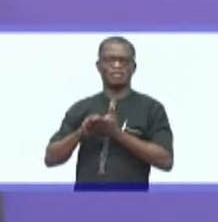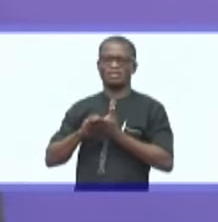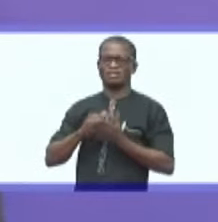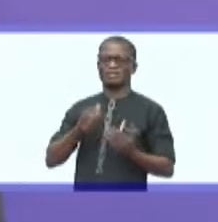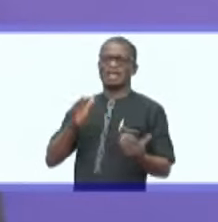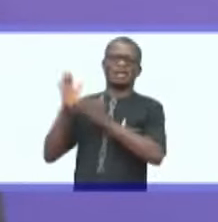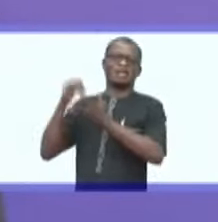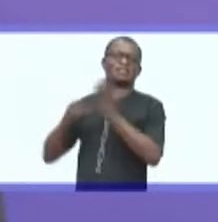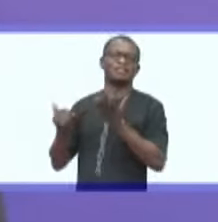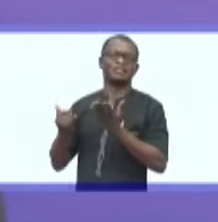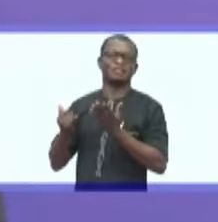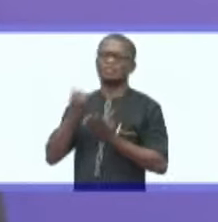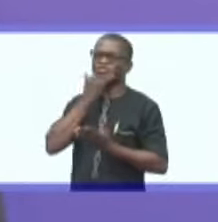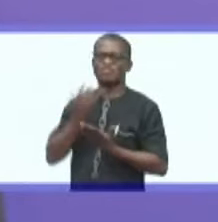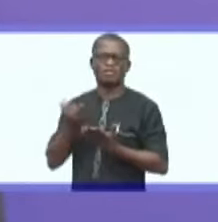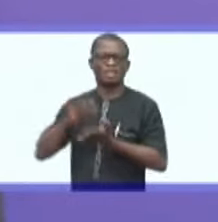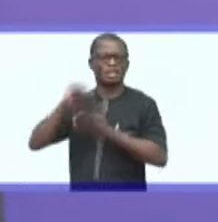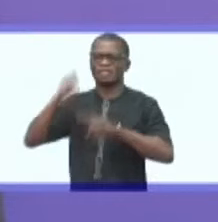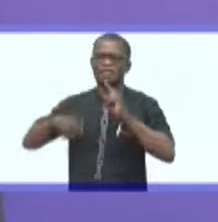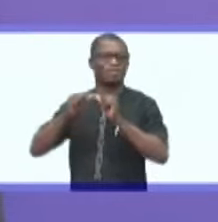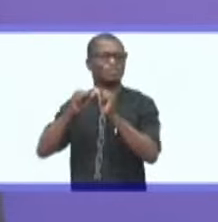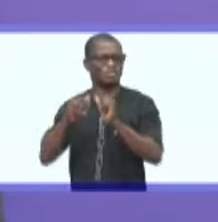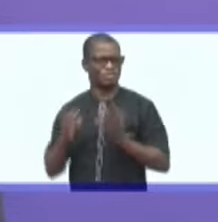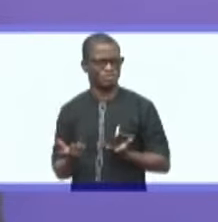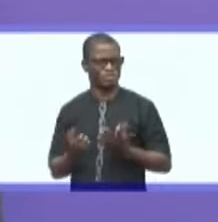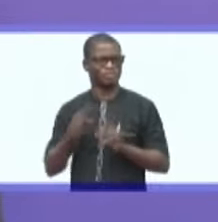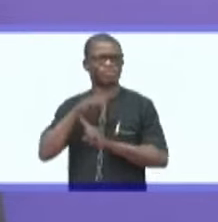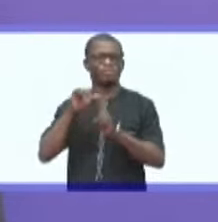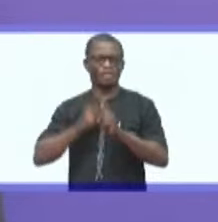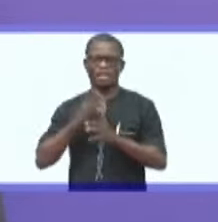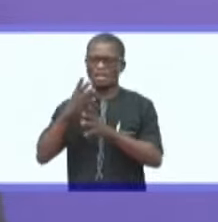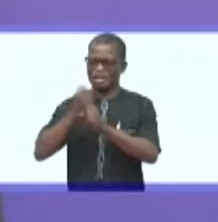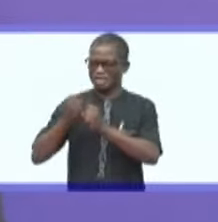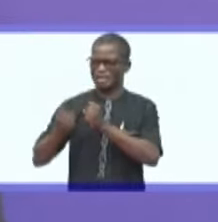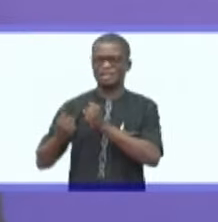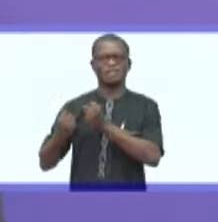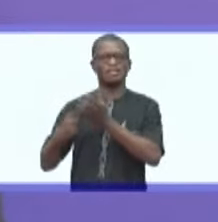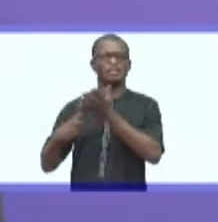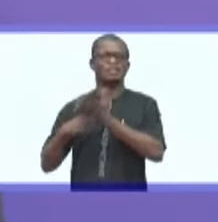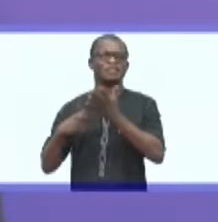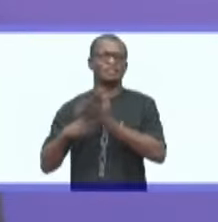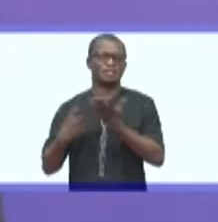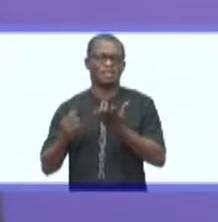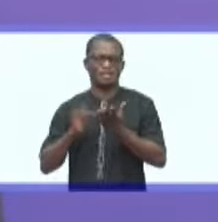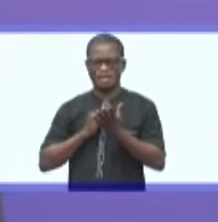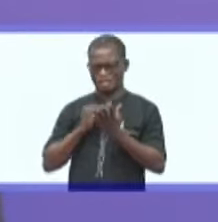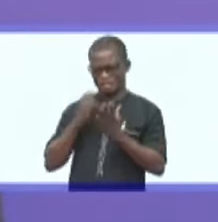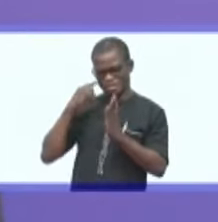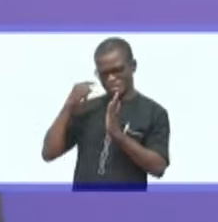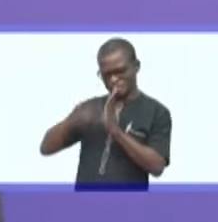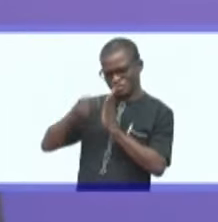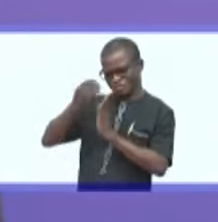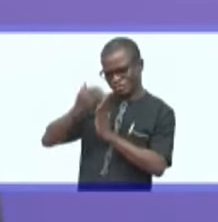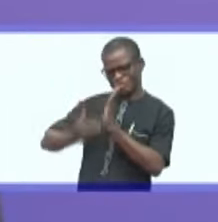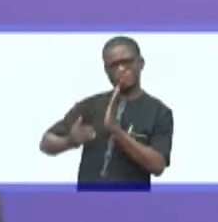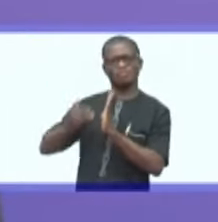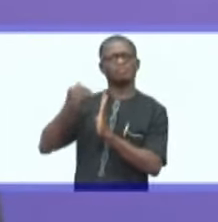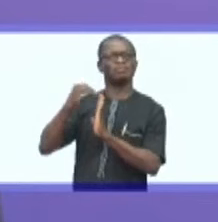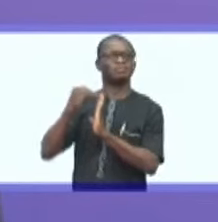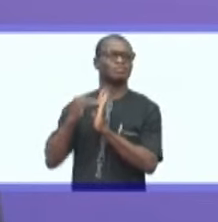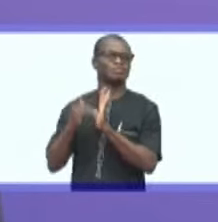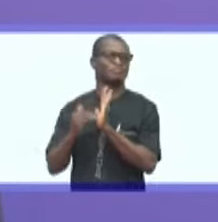continue. When I joined the ticket, I impeached certain lies against him, and I saw that they were heading towards